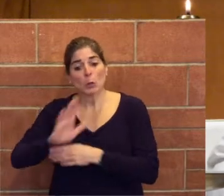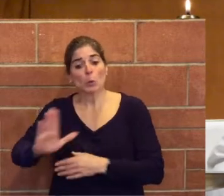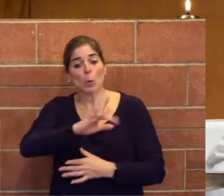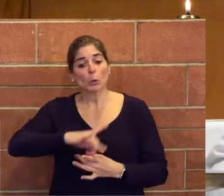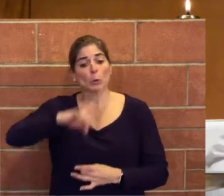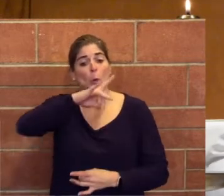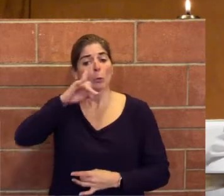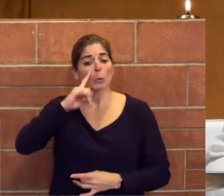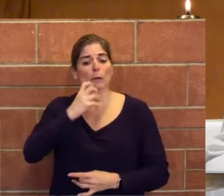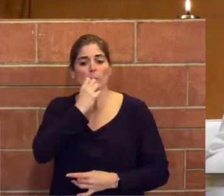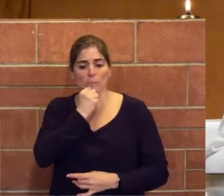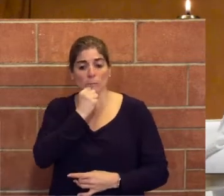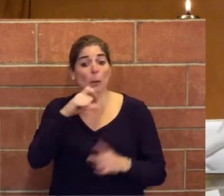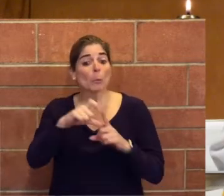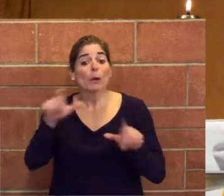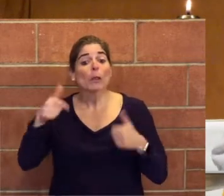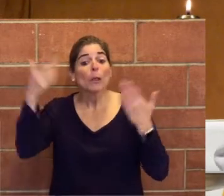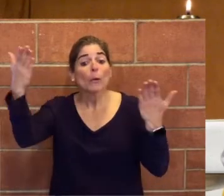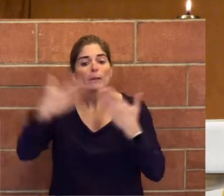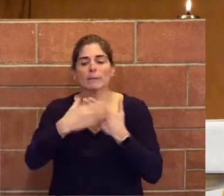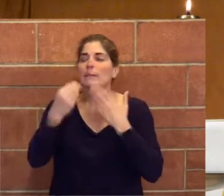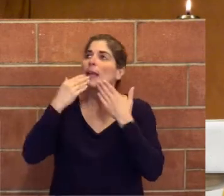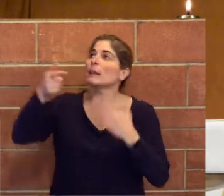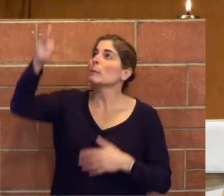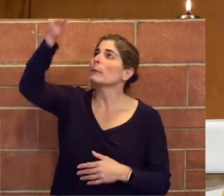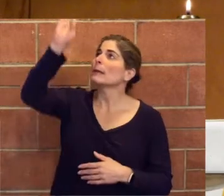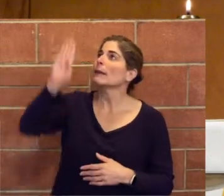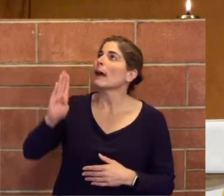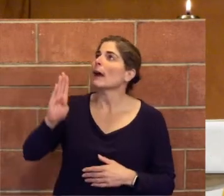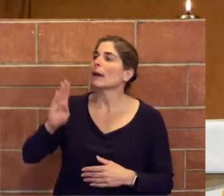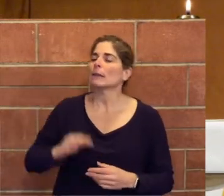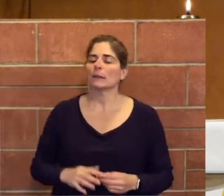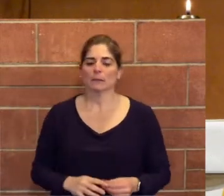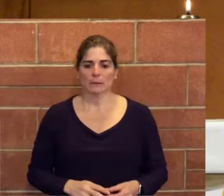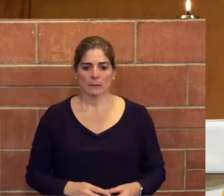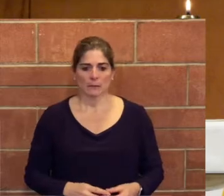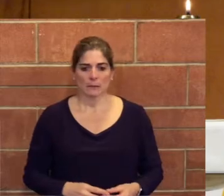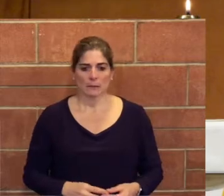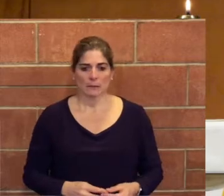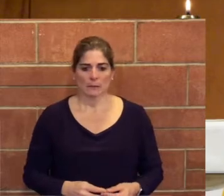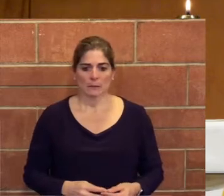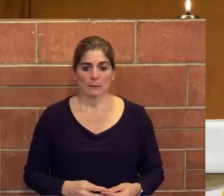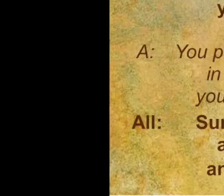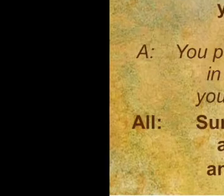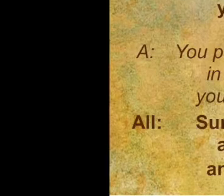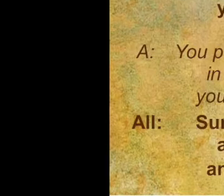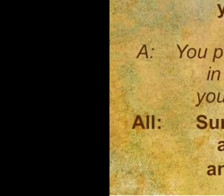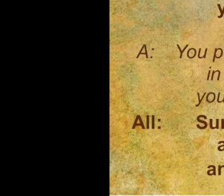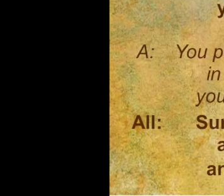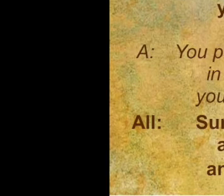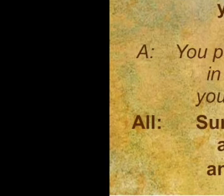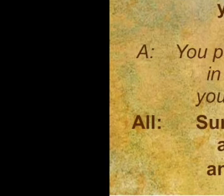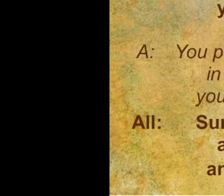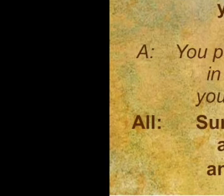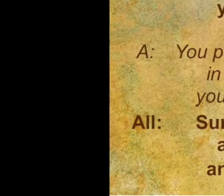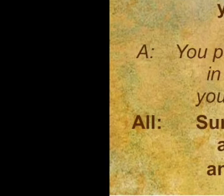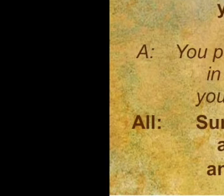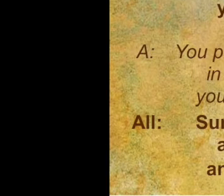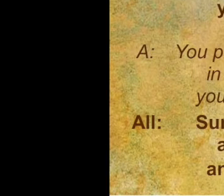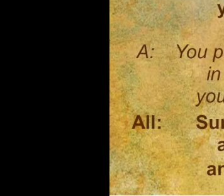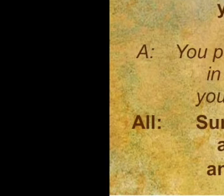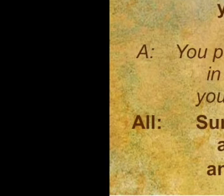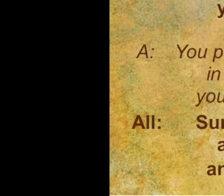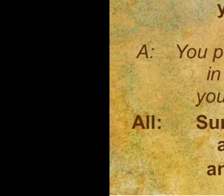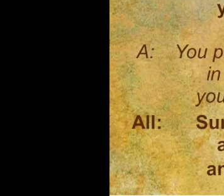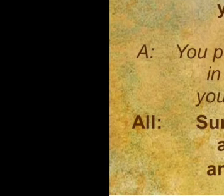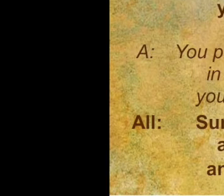Lord. Thanks be to God. We will now read Psalm 23 responsively.